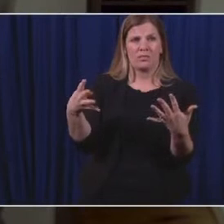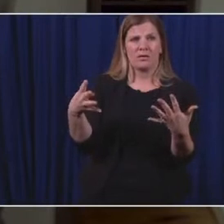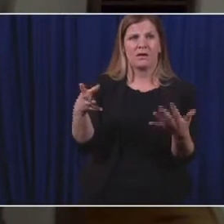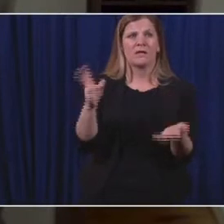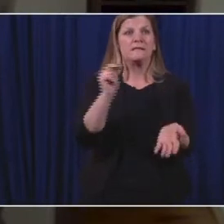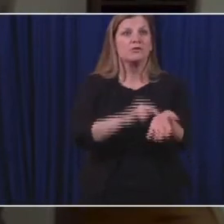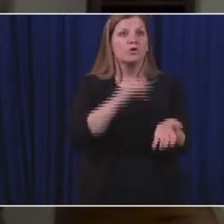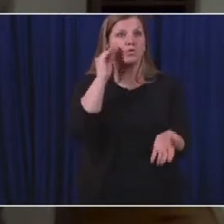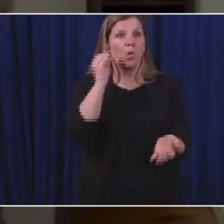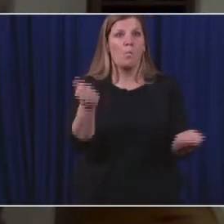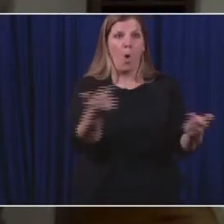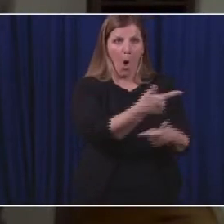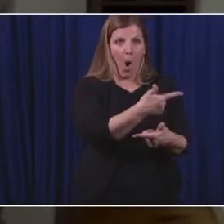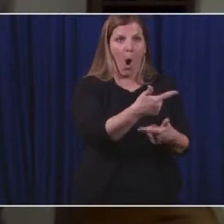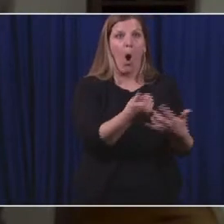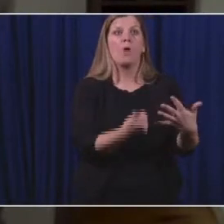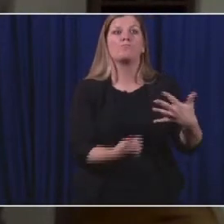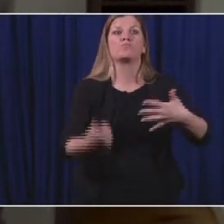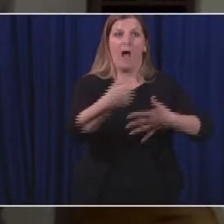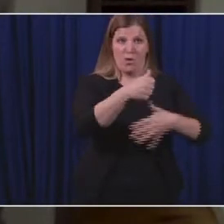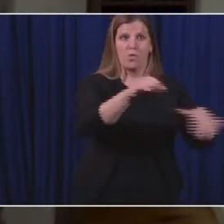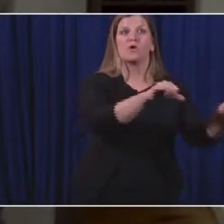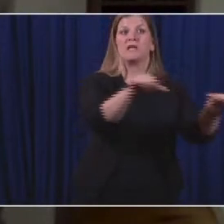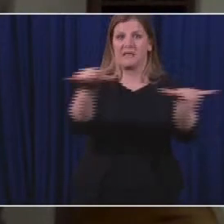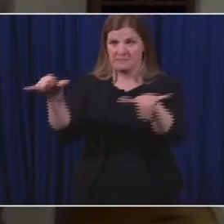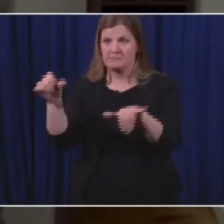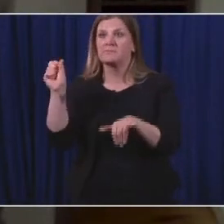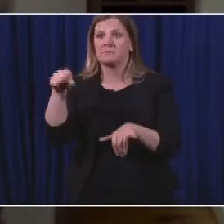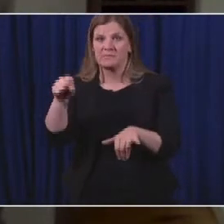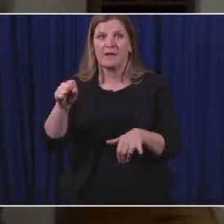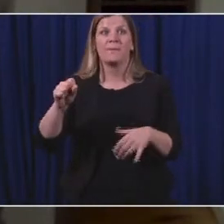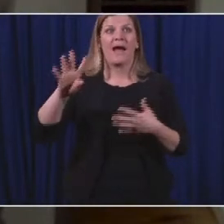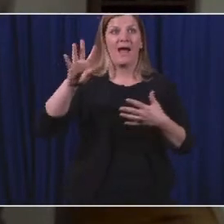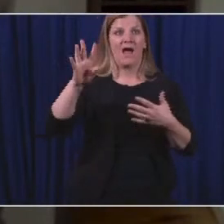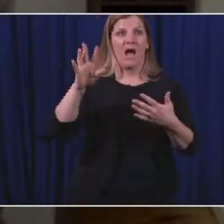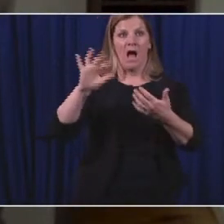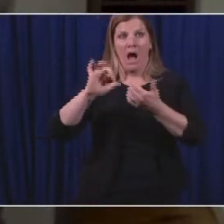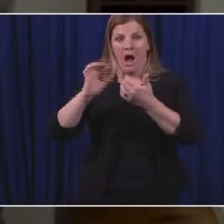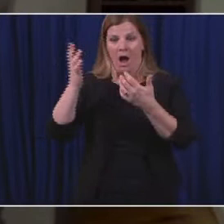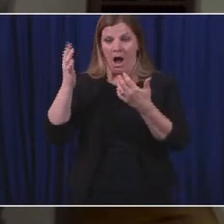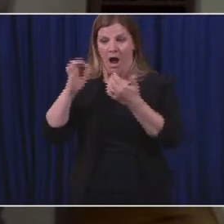priority, but the scheduling is something that the